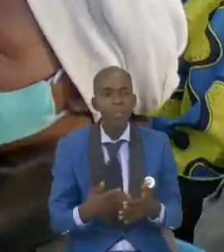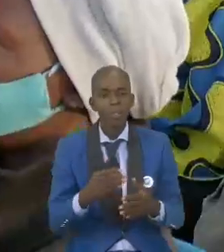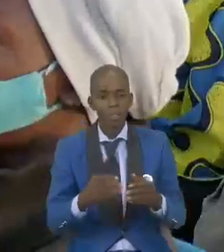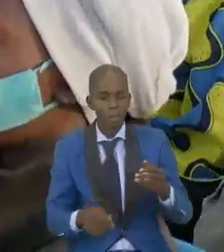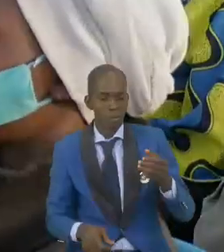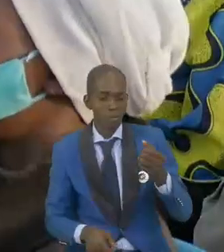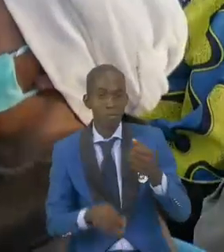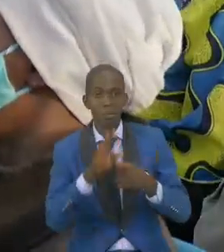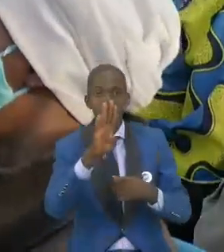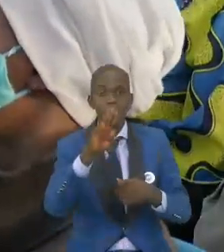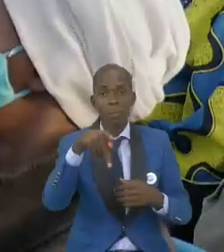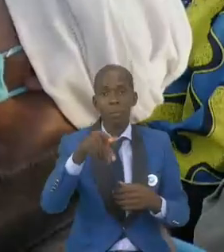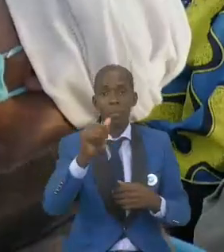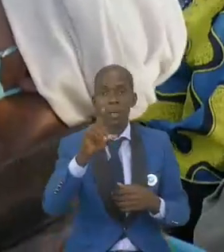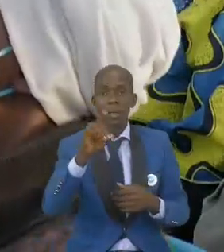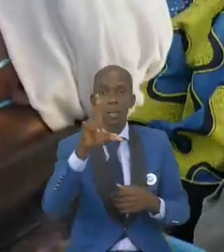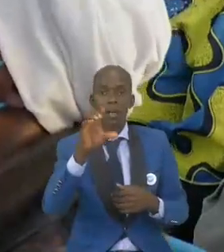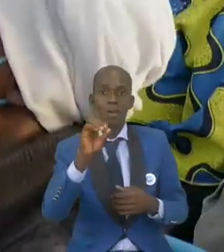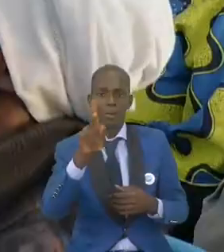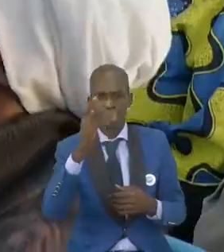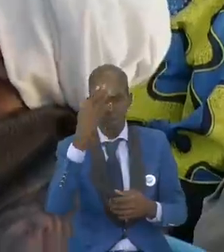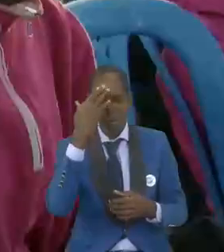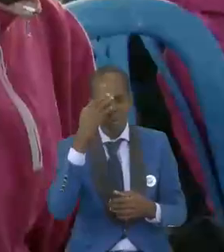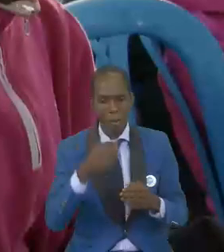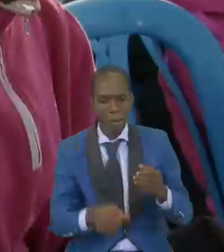me, say, let me hear you.